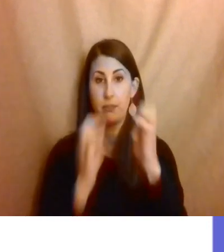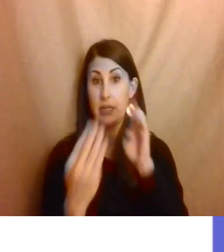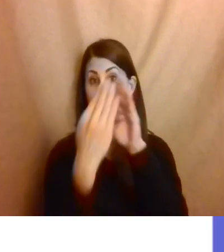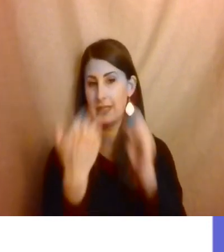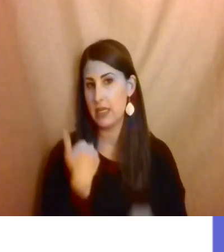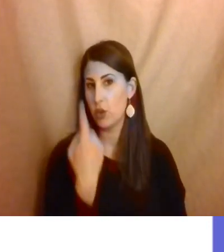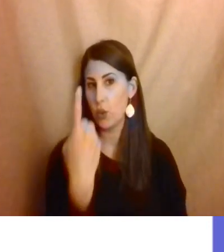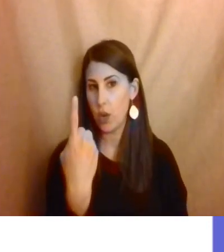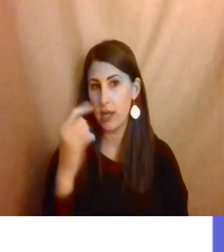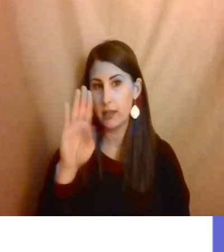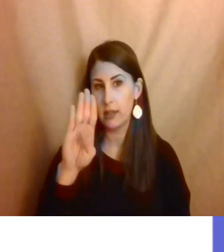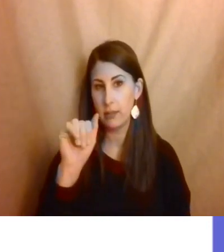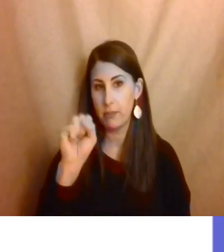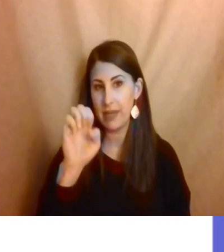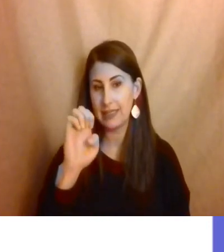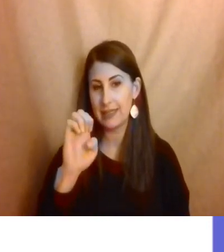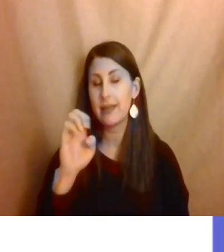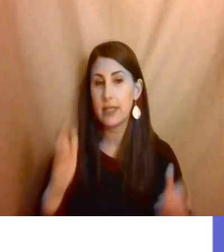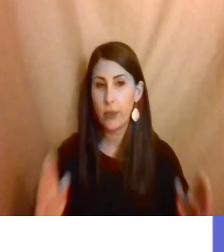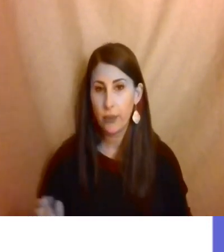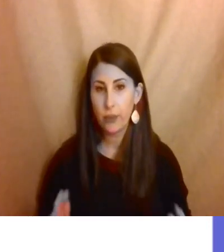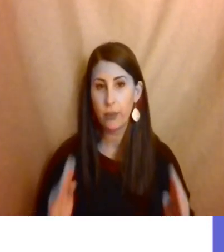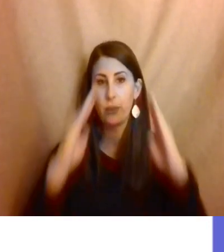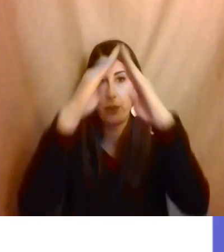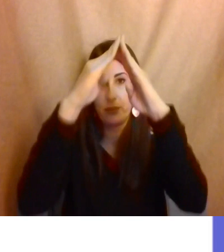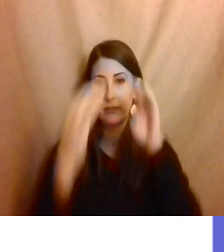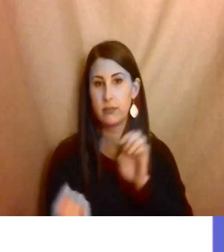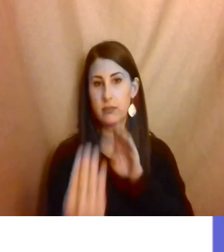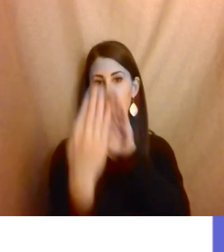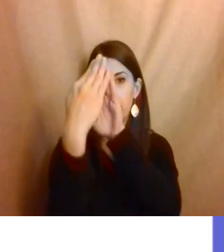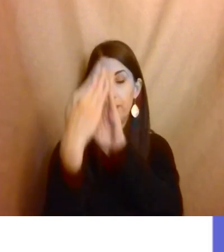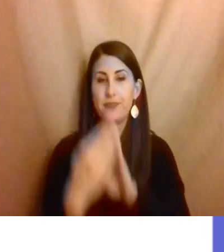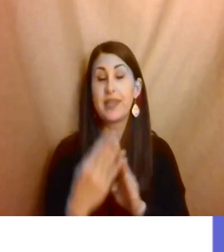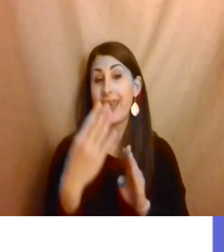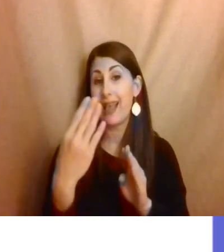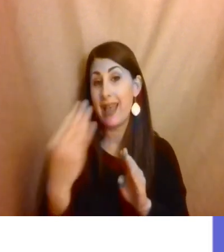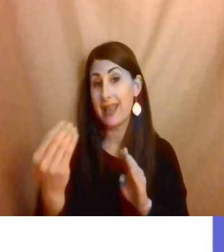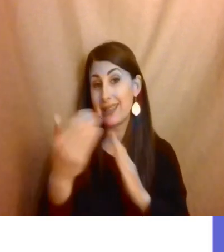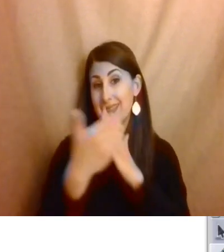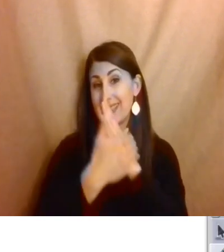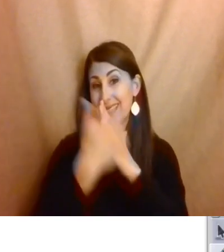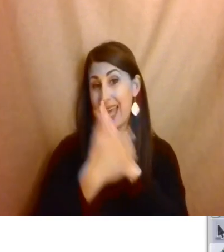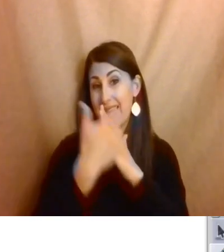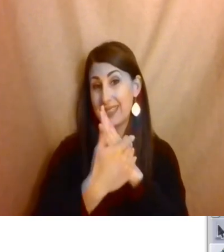comes to a point, right? And it has triangular sides.